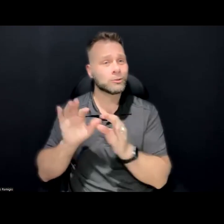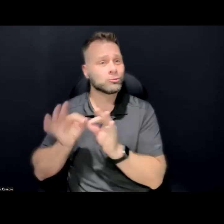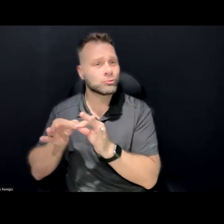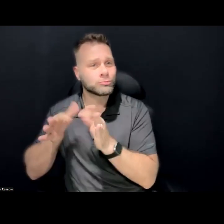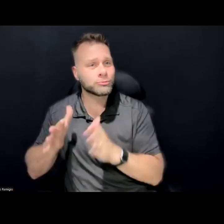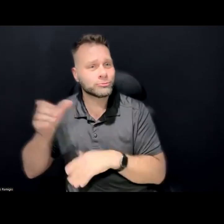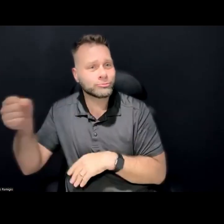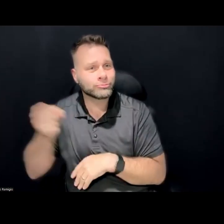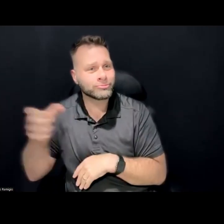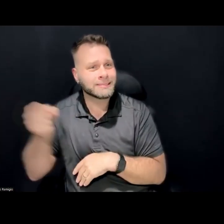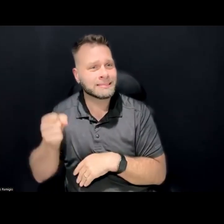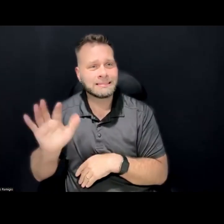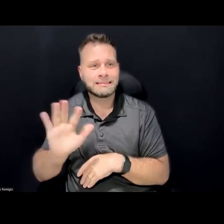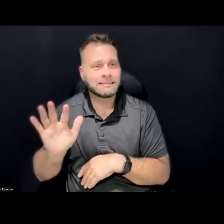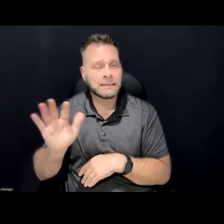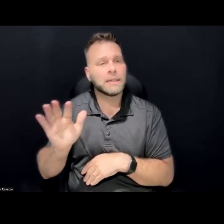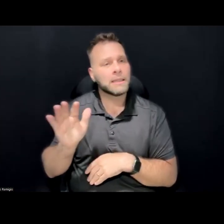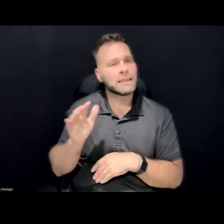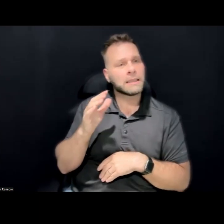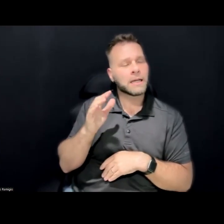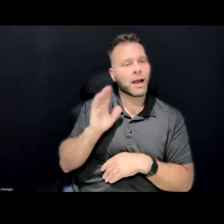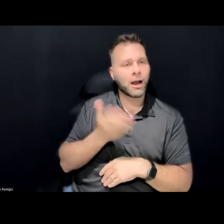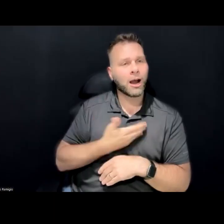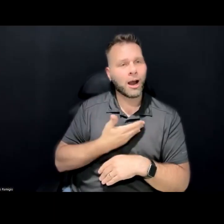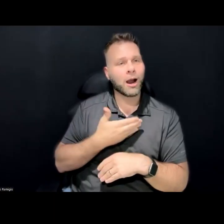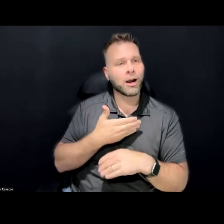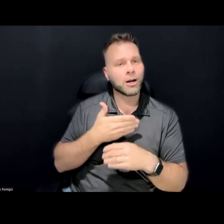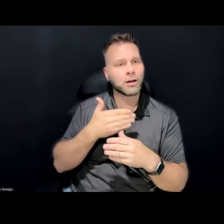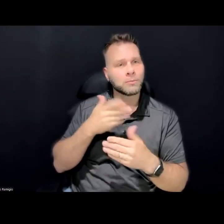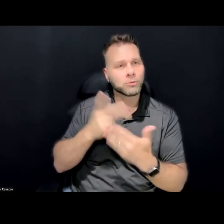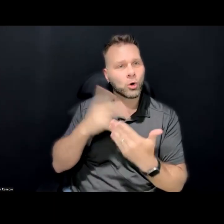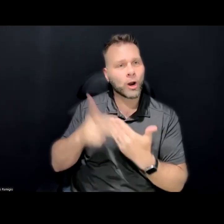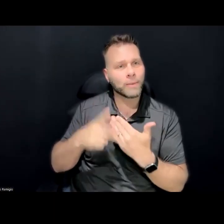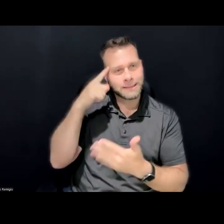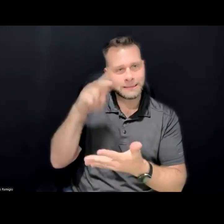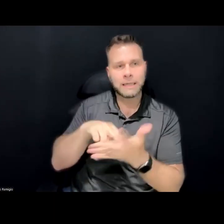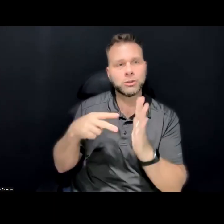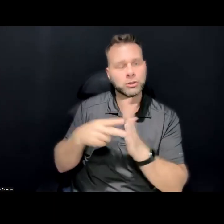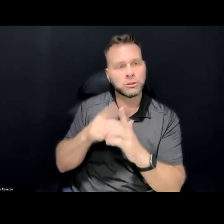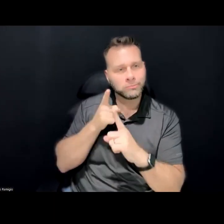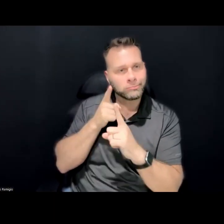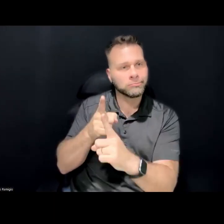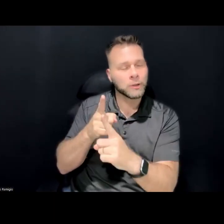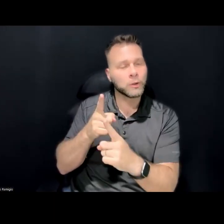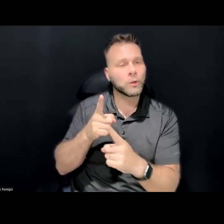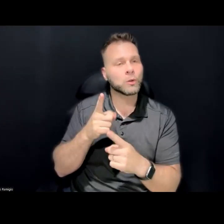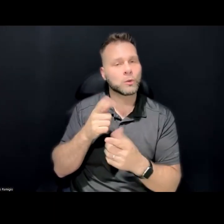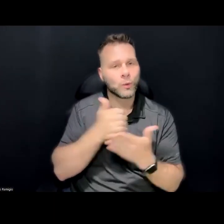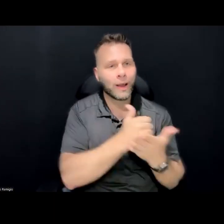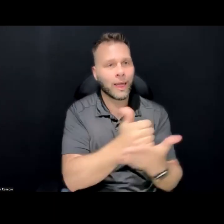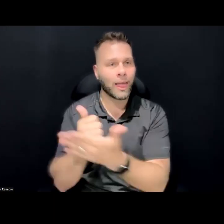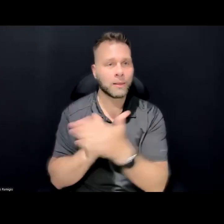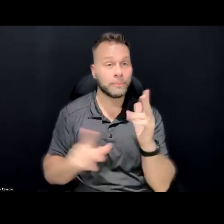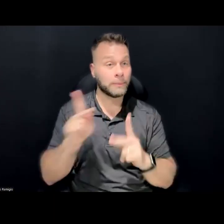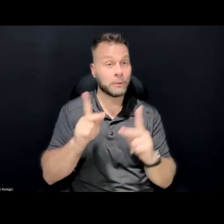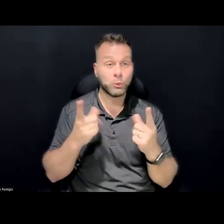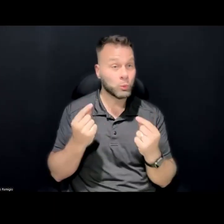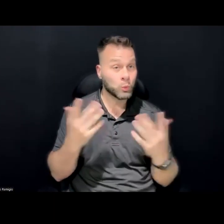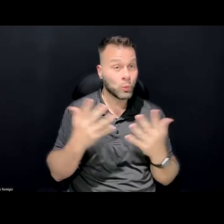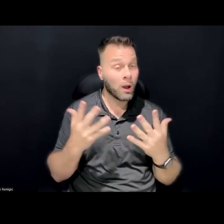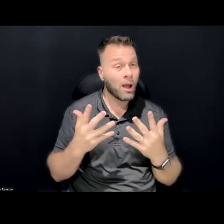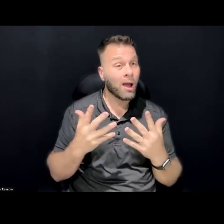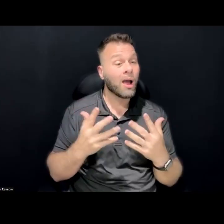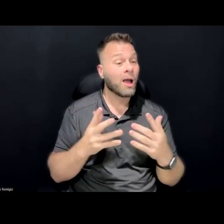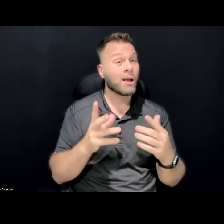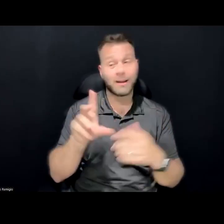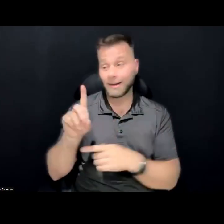very intentionally that work that we are doing and utilizing the data to do these and